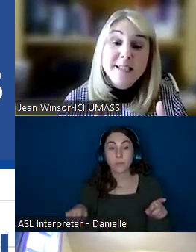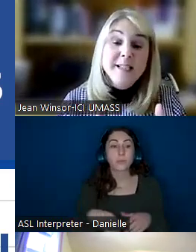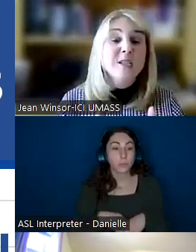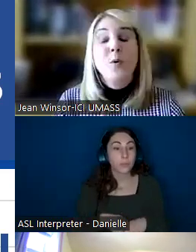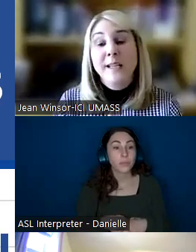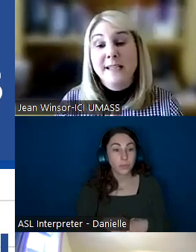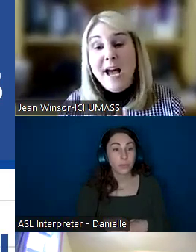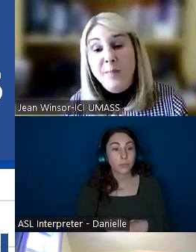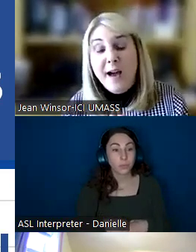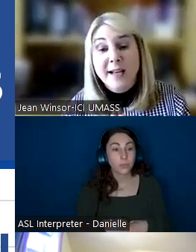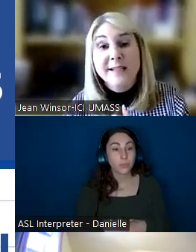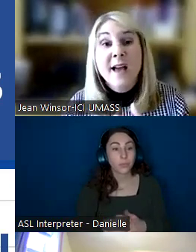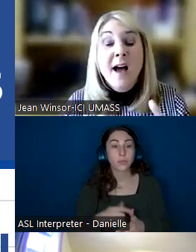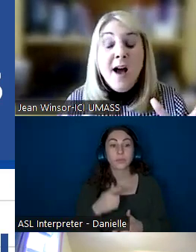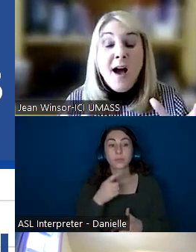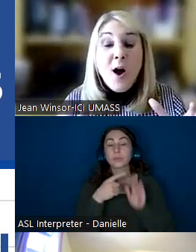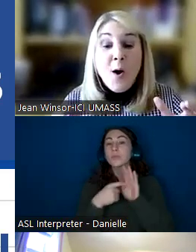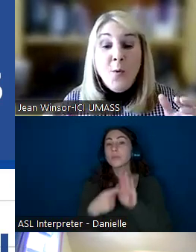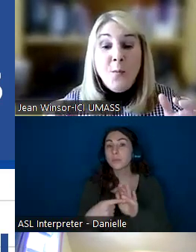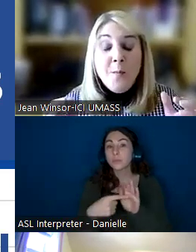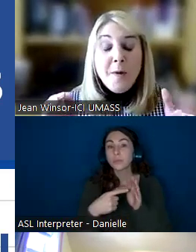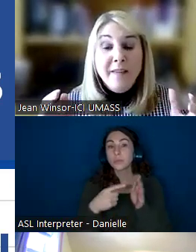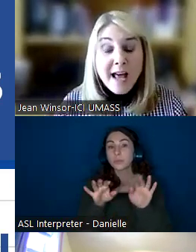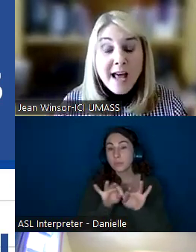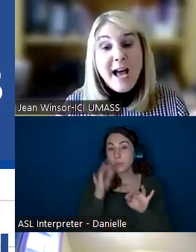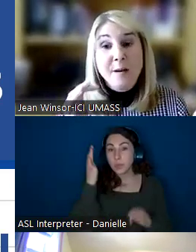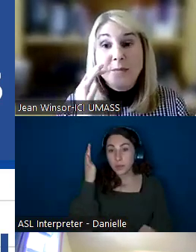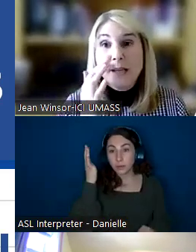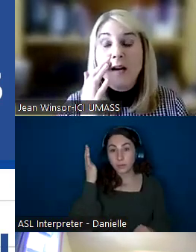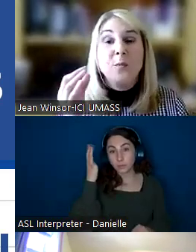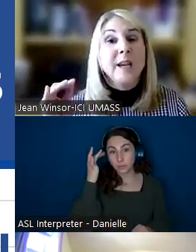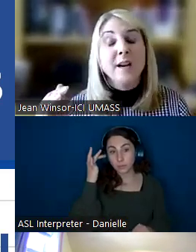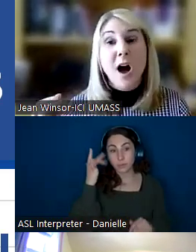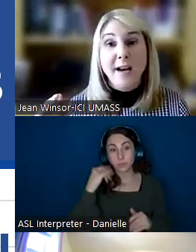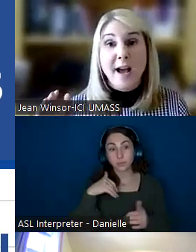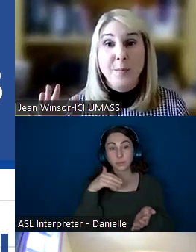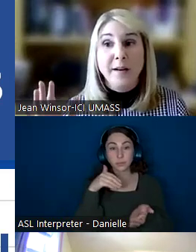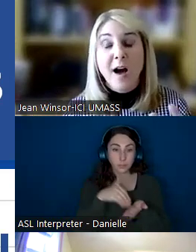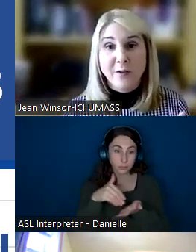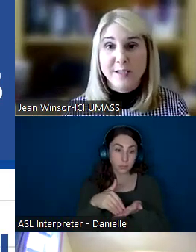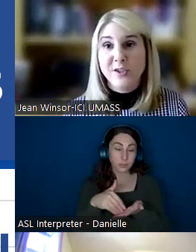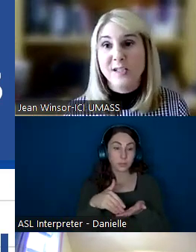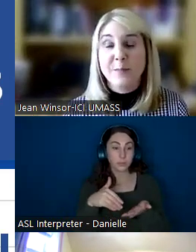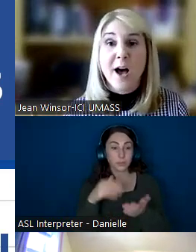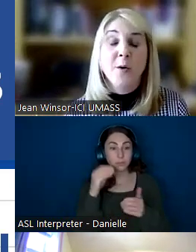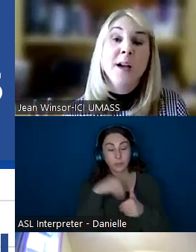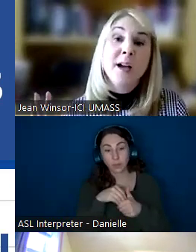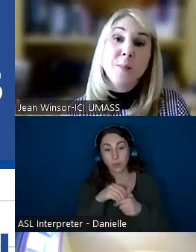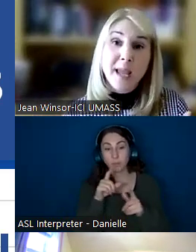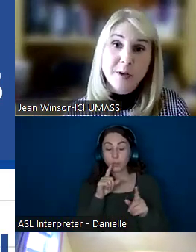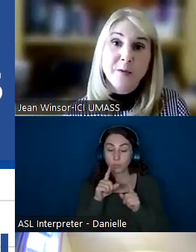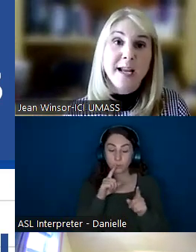always like to just point this out because a lot of times we get caught up in conversations